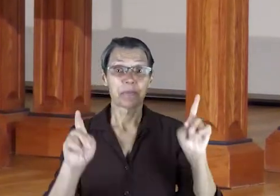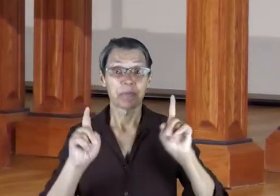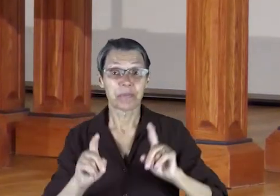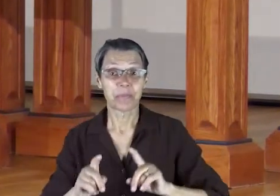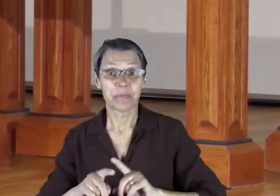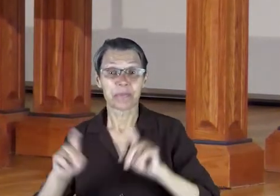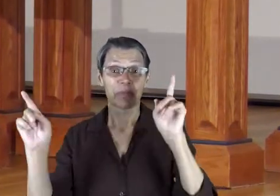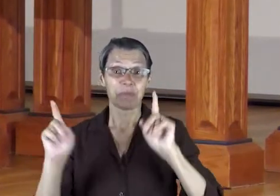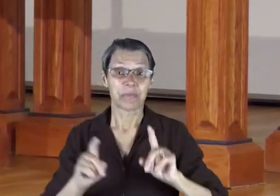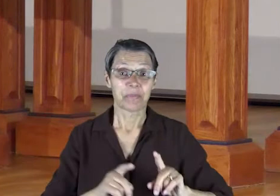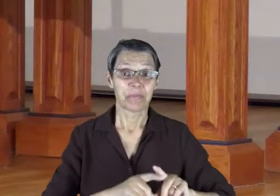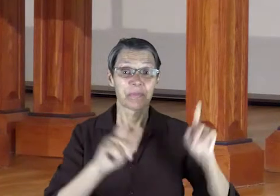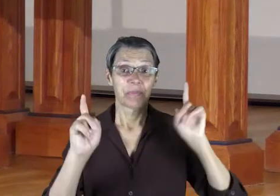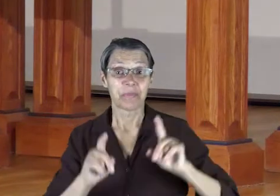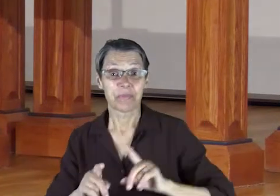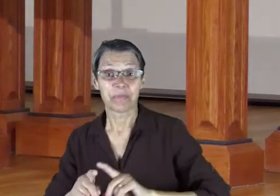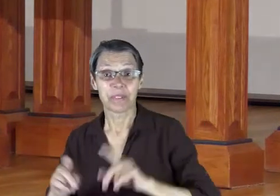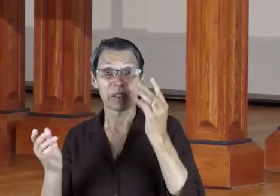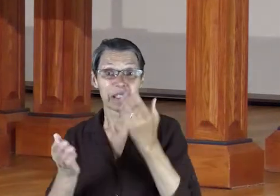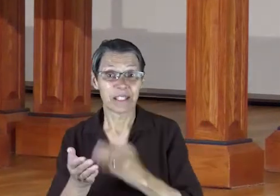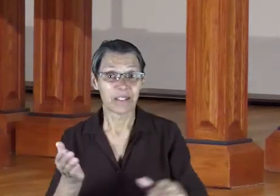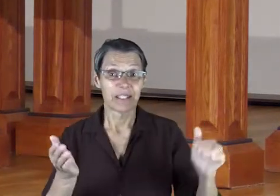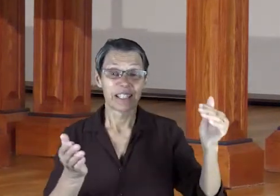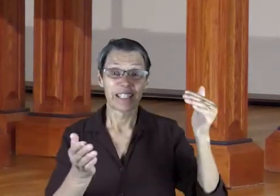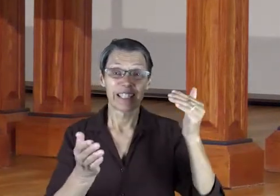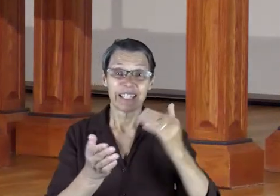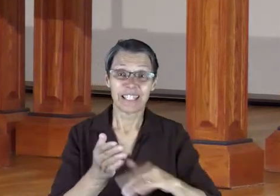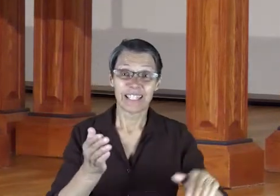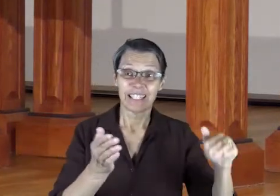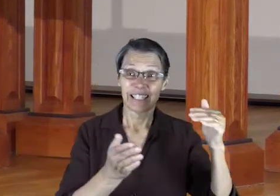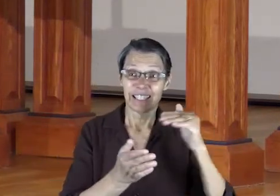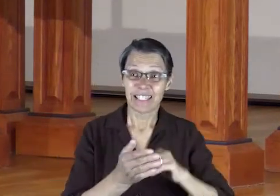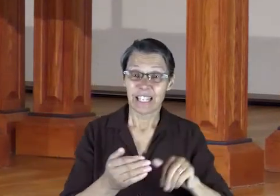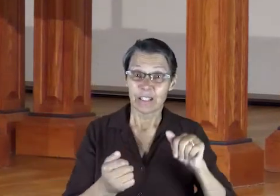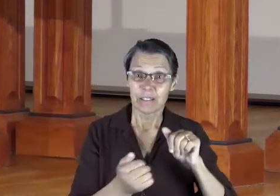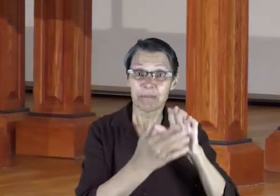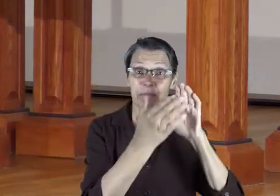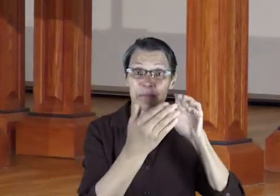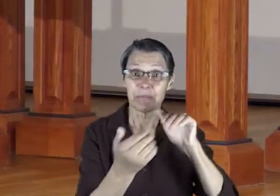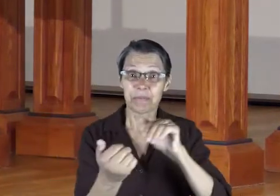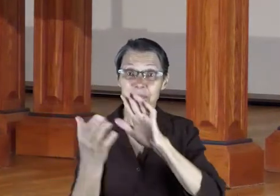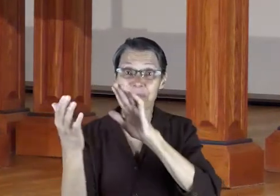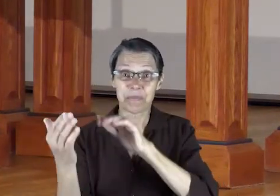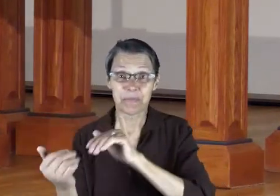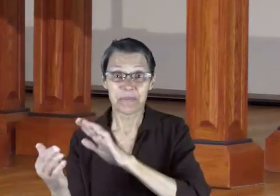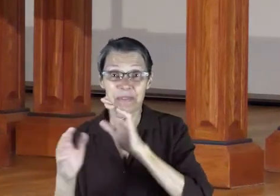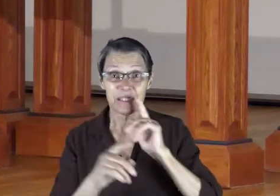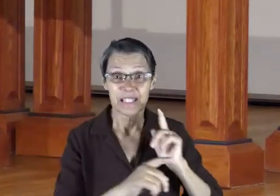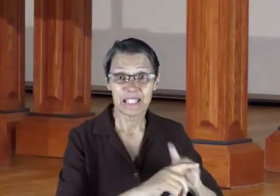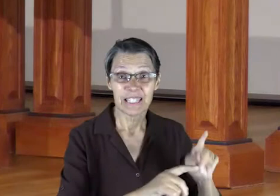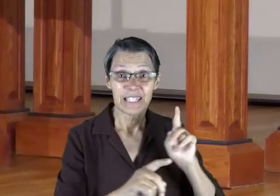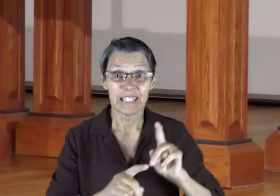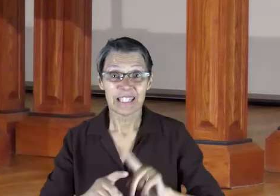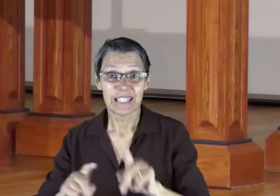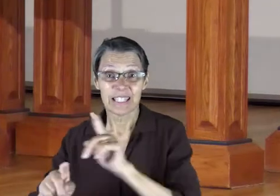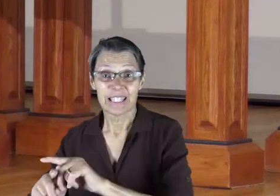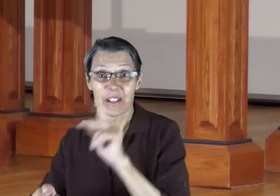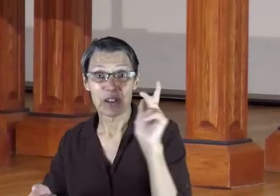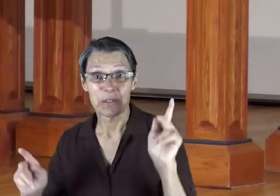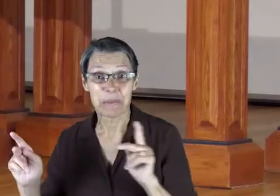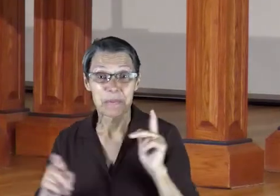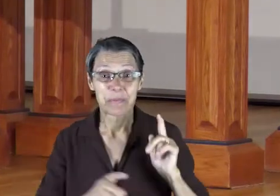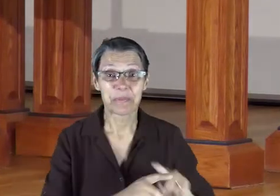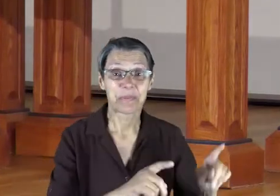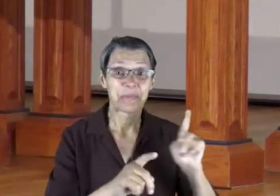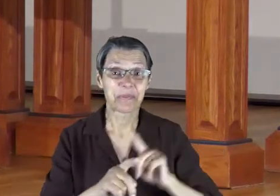and over again, in different ways, in different settings, to different people, with different understandings. And we